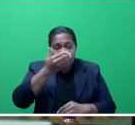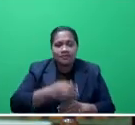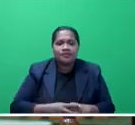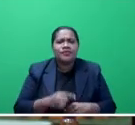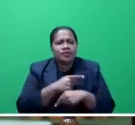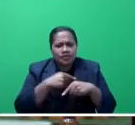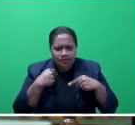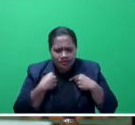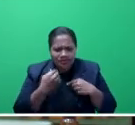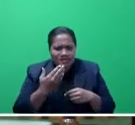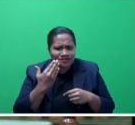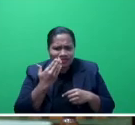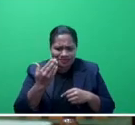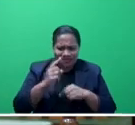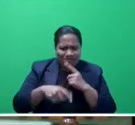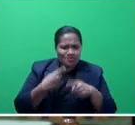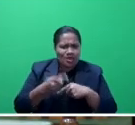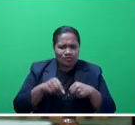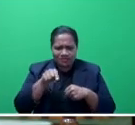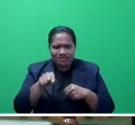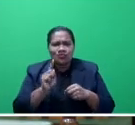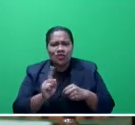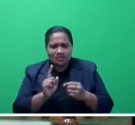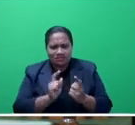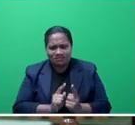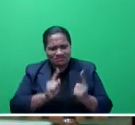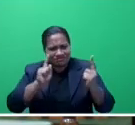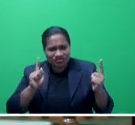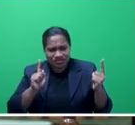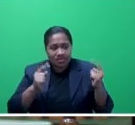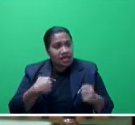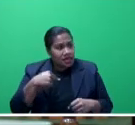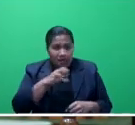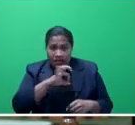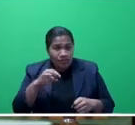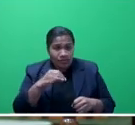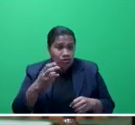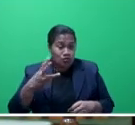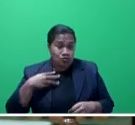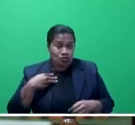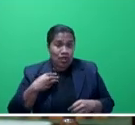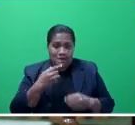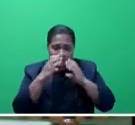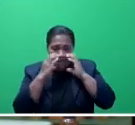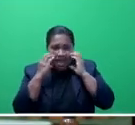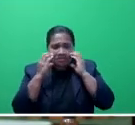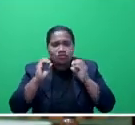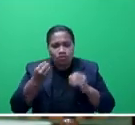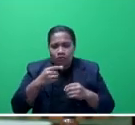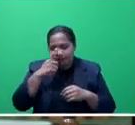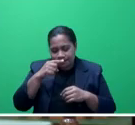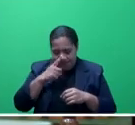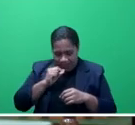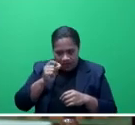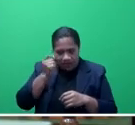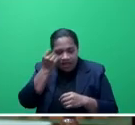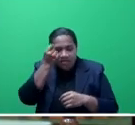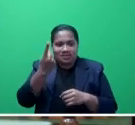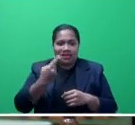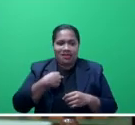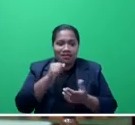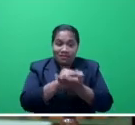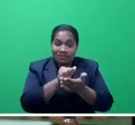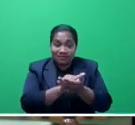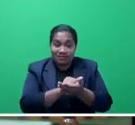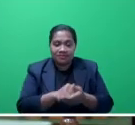strict physical distancing. I'm not wearing a mask so that I can be understood clearly. There is no audience in the chamber, and